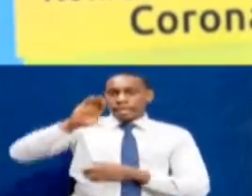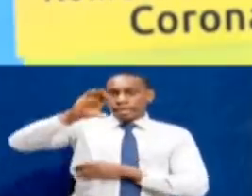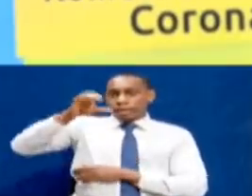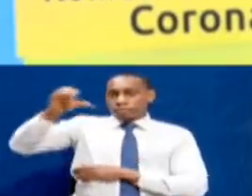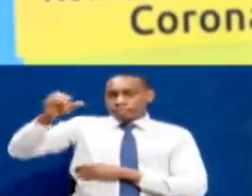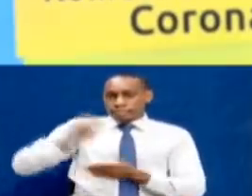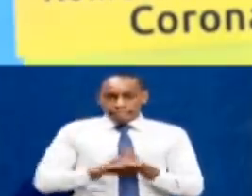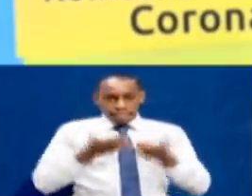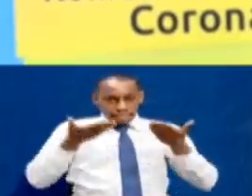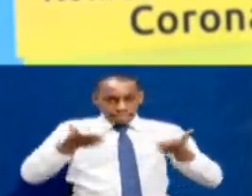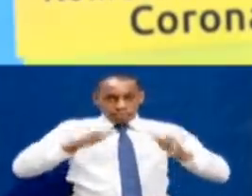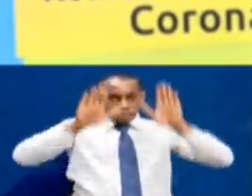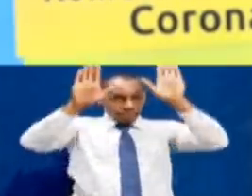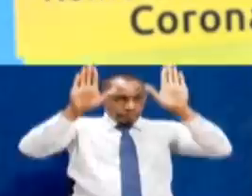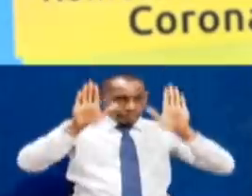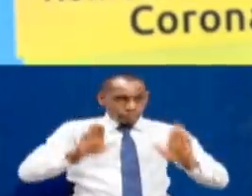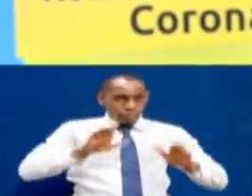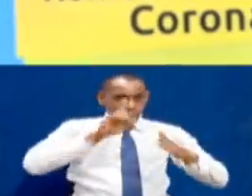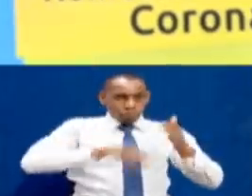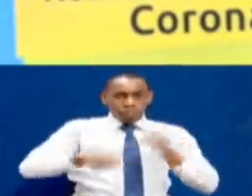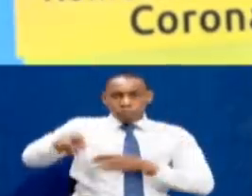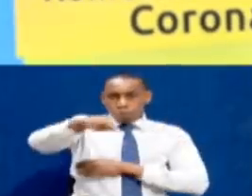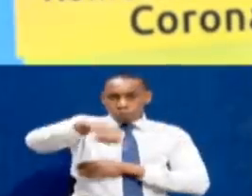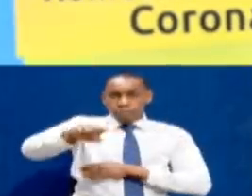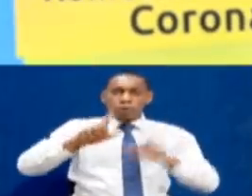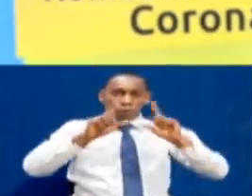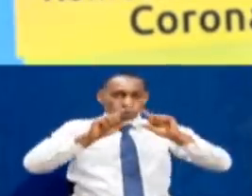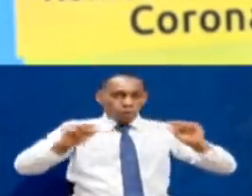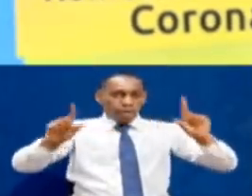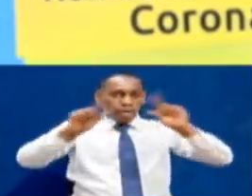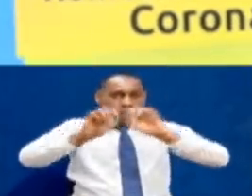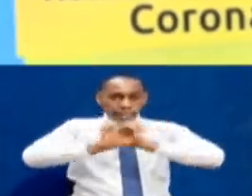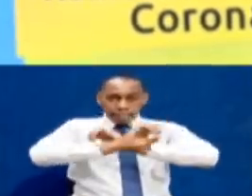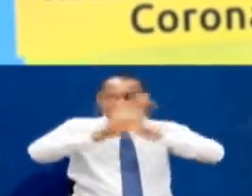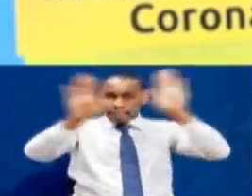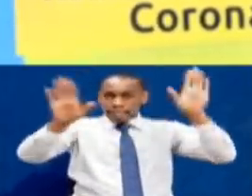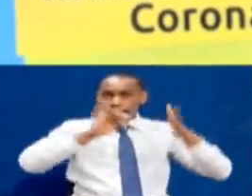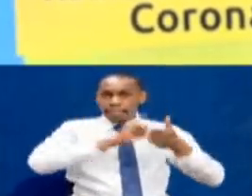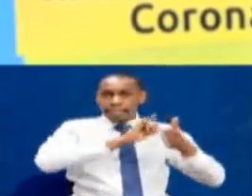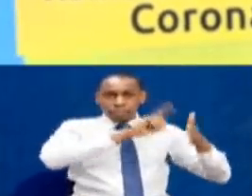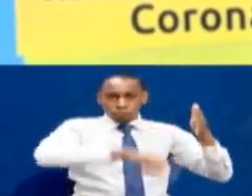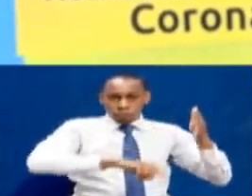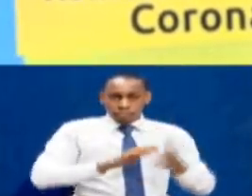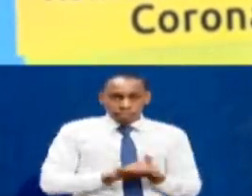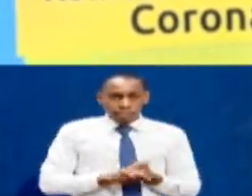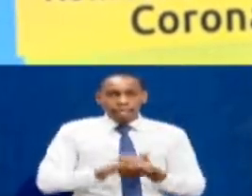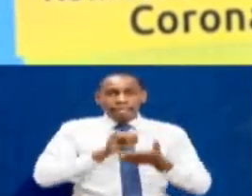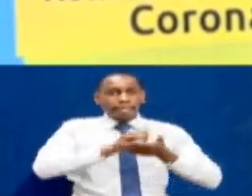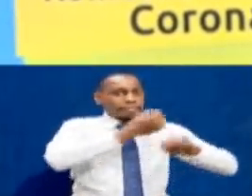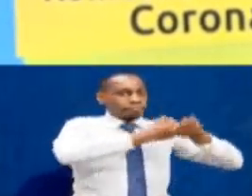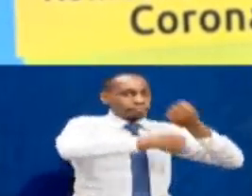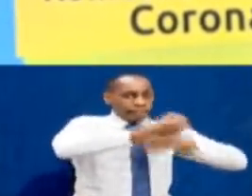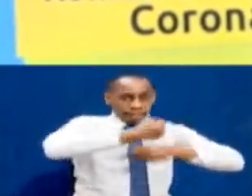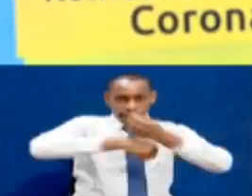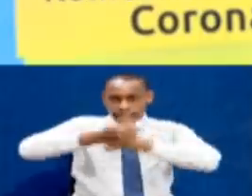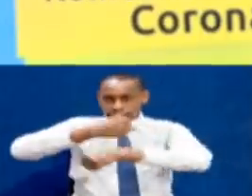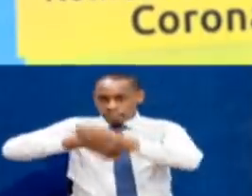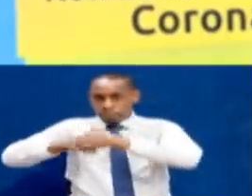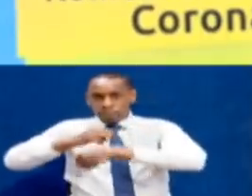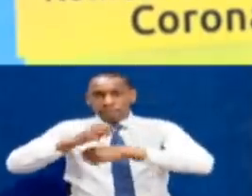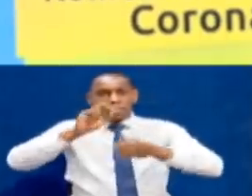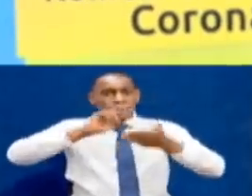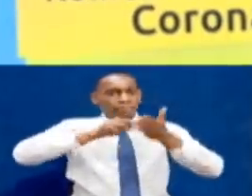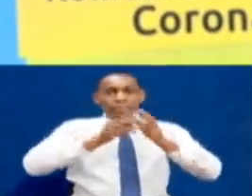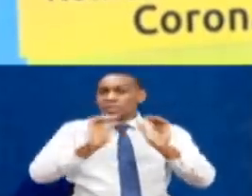counties. Now, it is important for us to clarify that these actions do